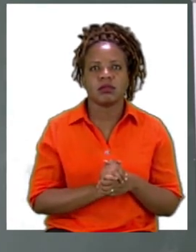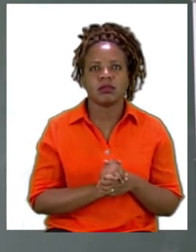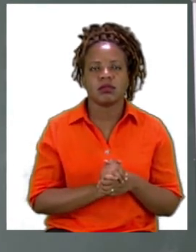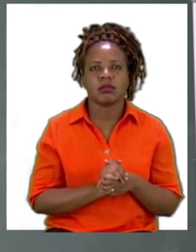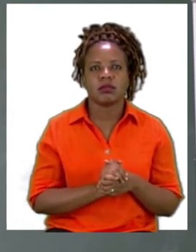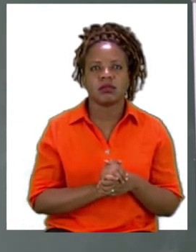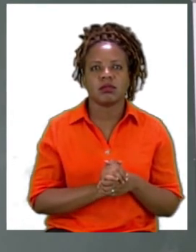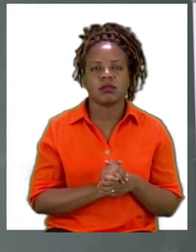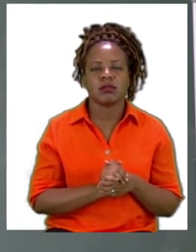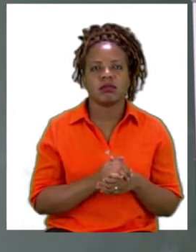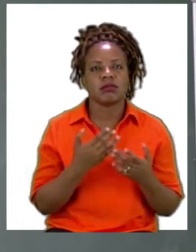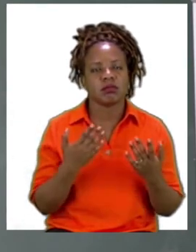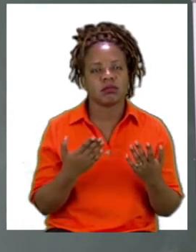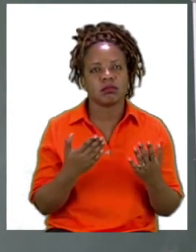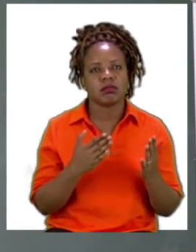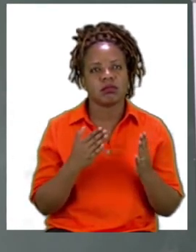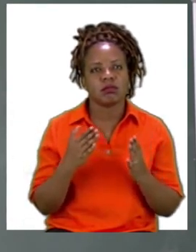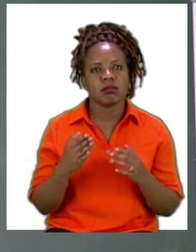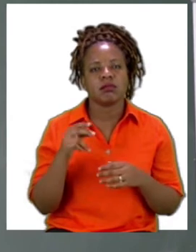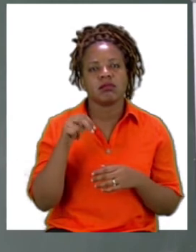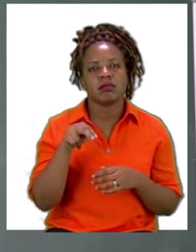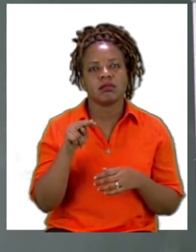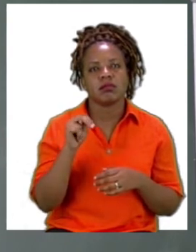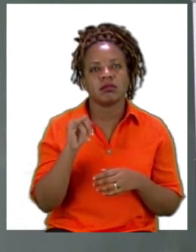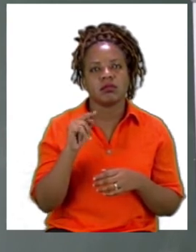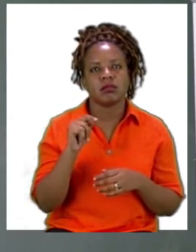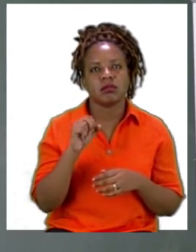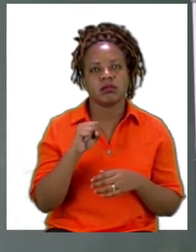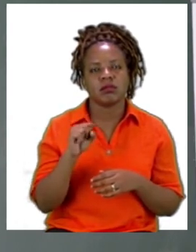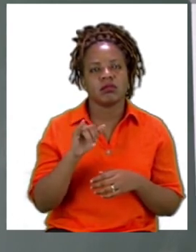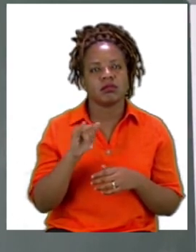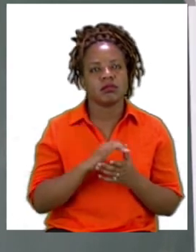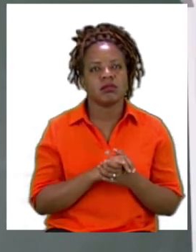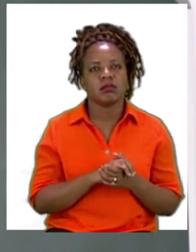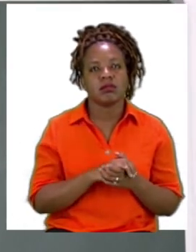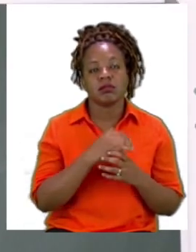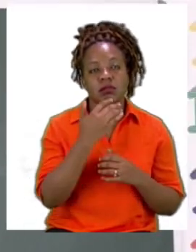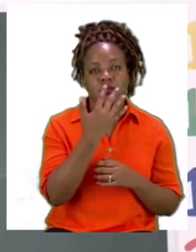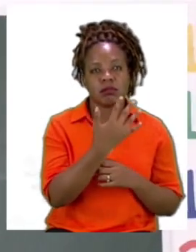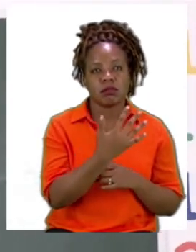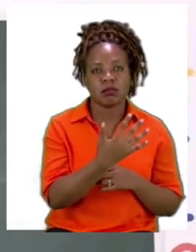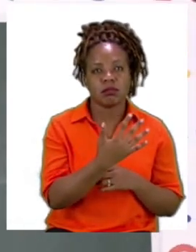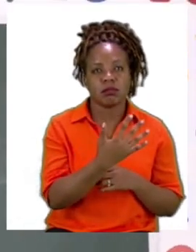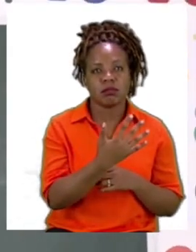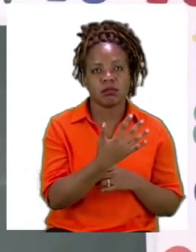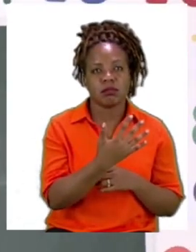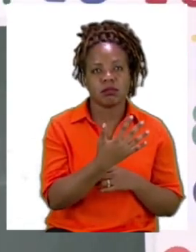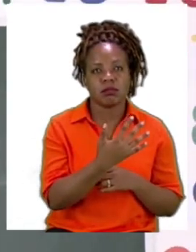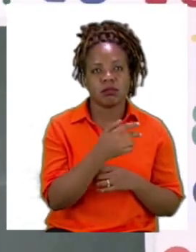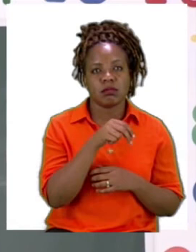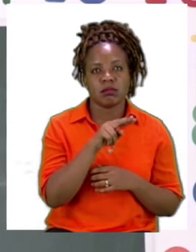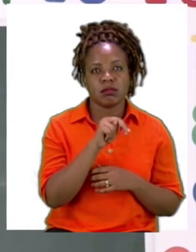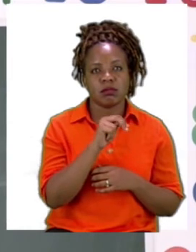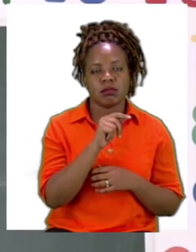Then after that, we need to identify our units. Our unit is 5